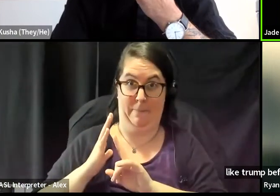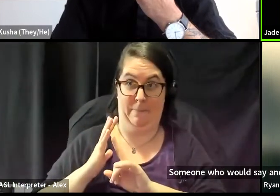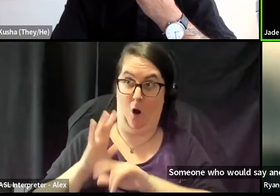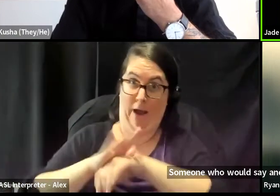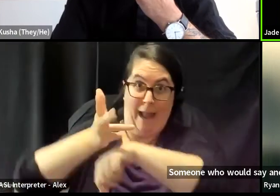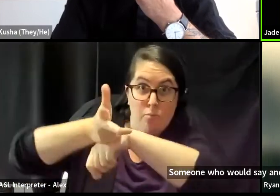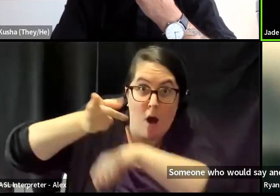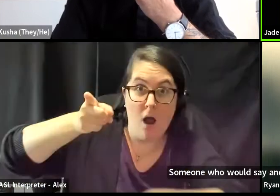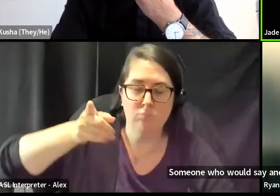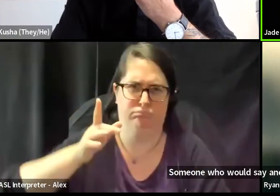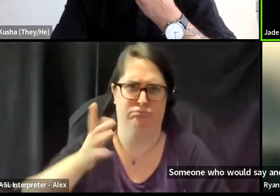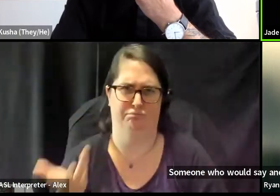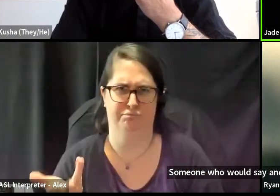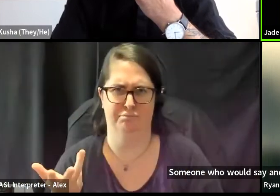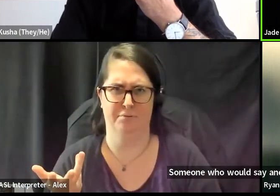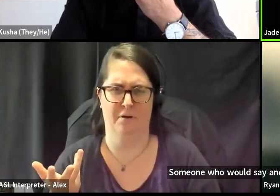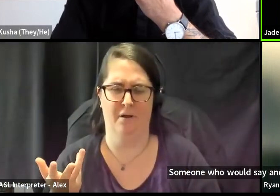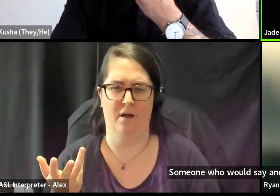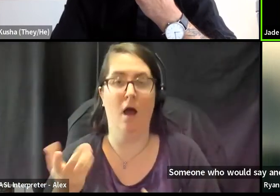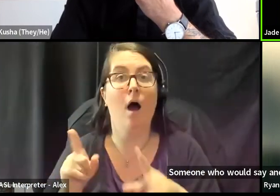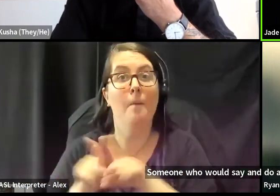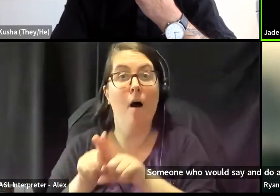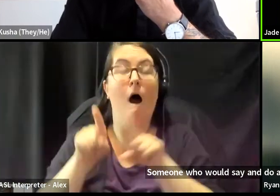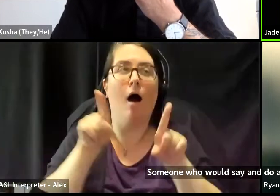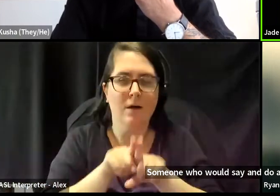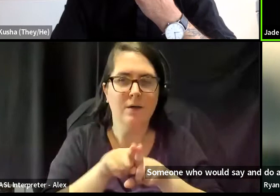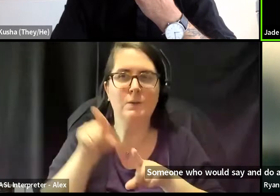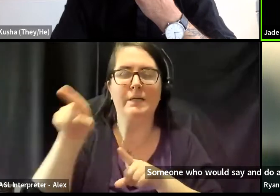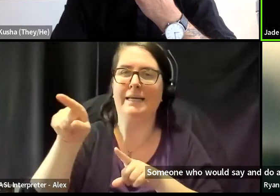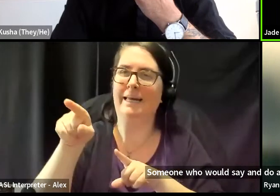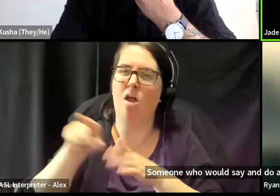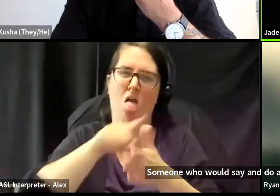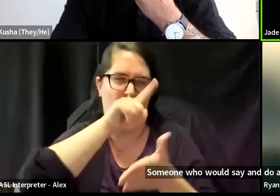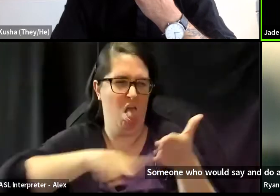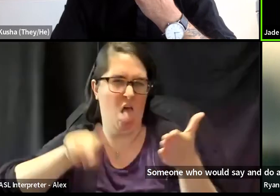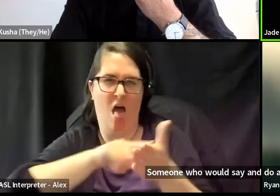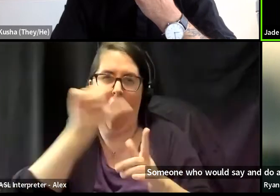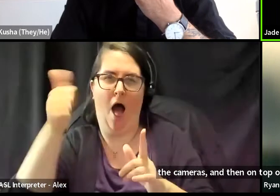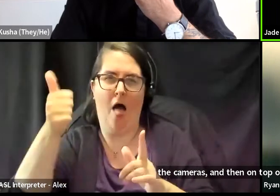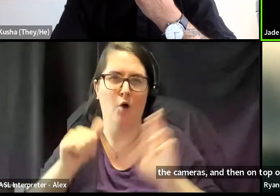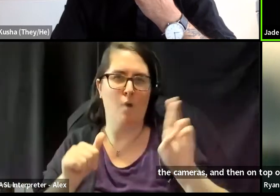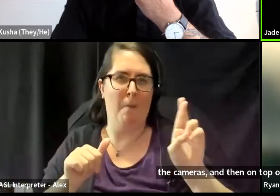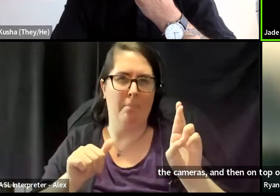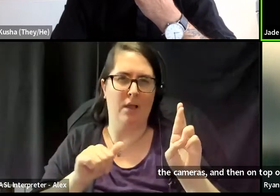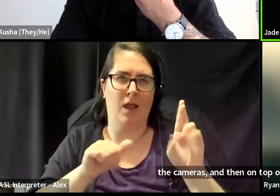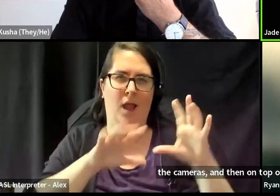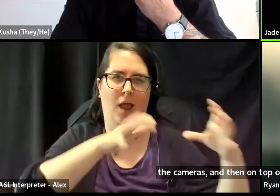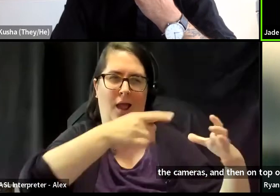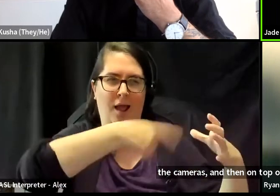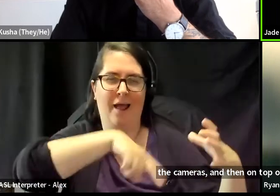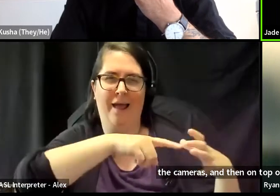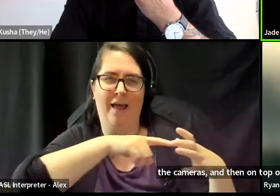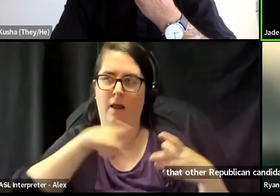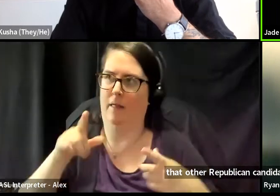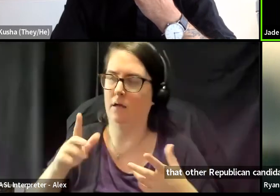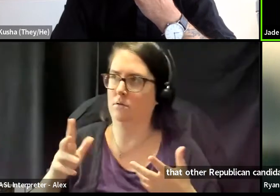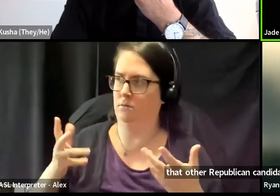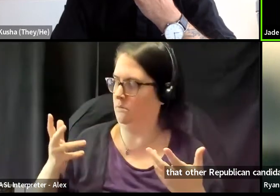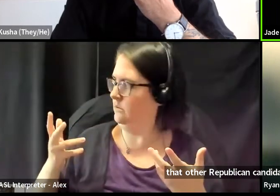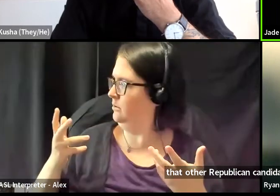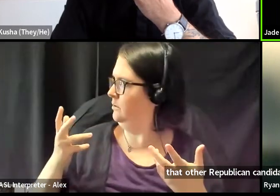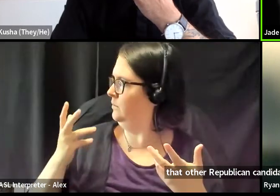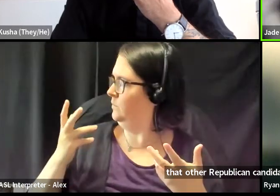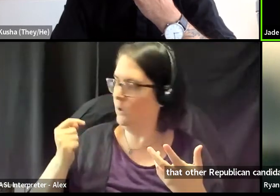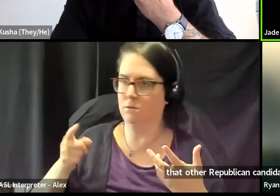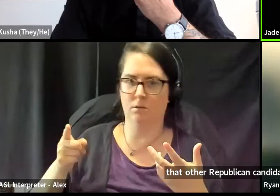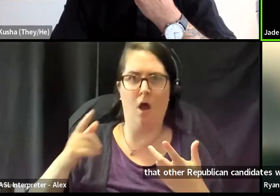cameras. And then on top of it, he attacked all of the other Republican candidates which they had never had. They were